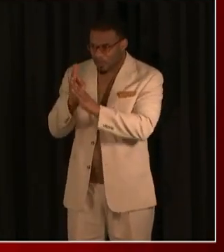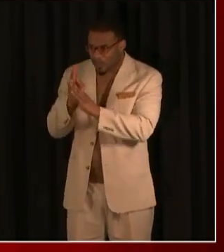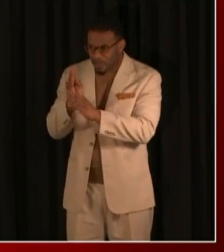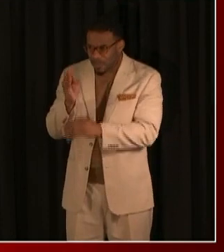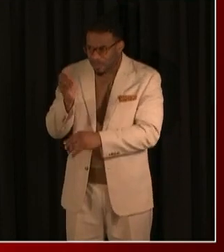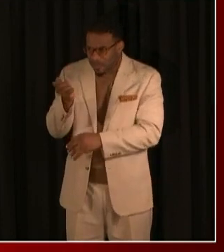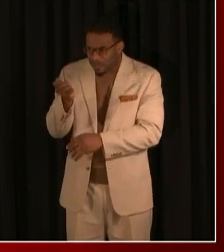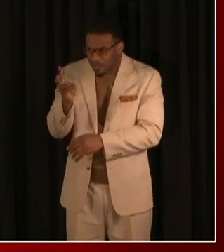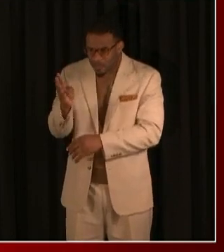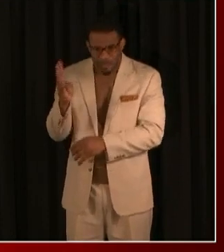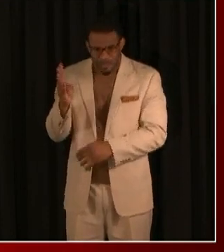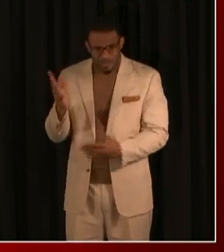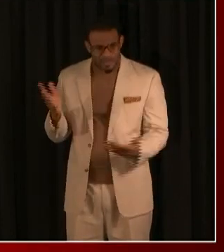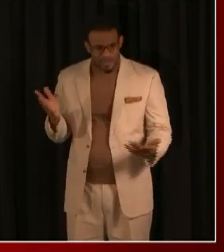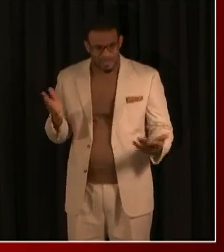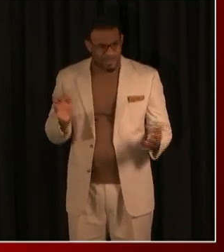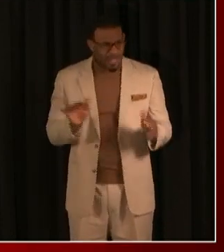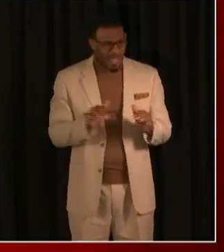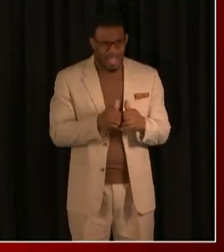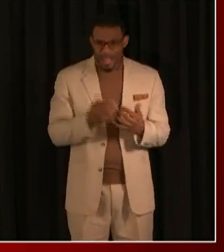who don't know how to text